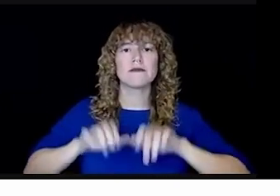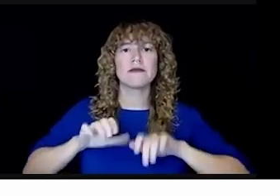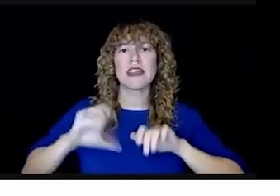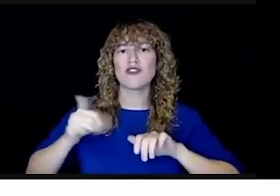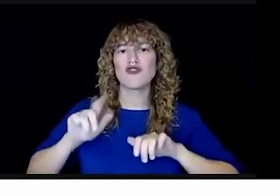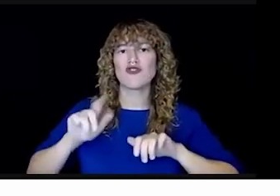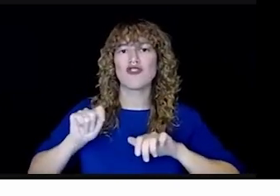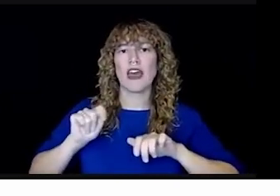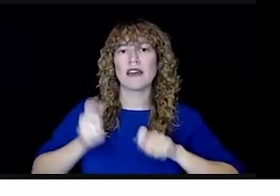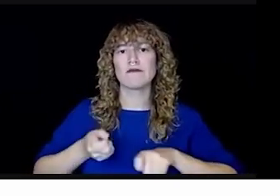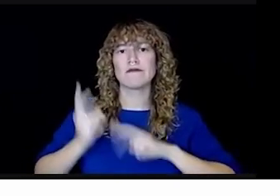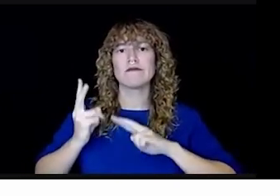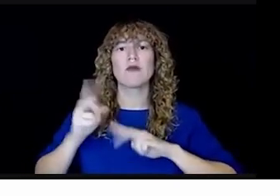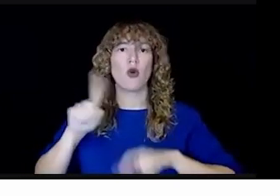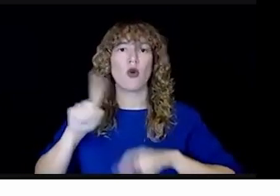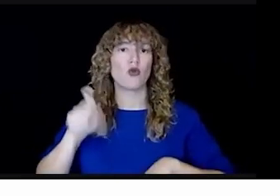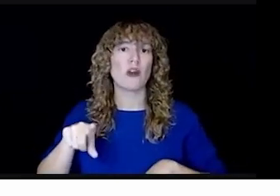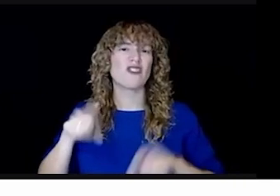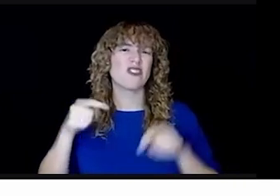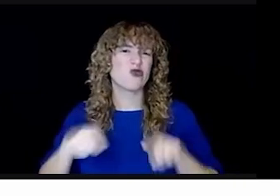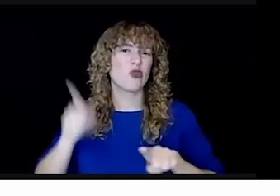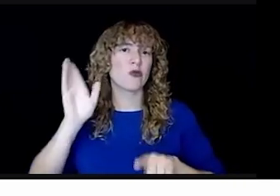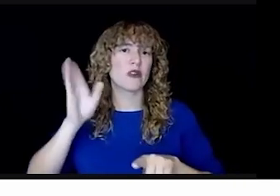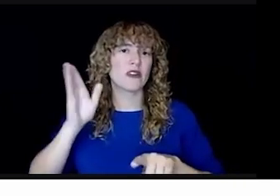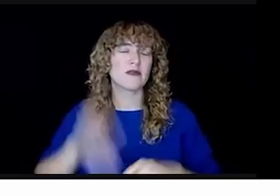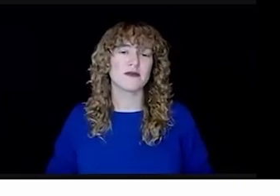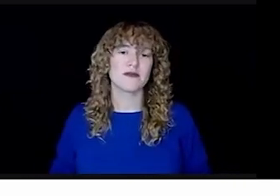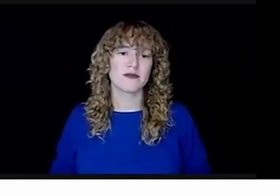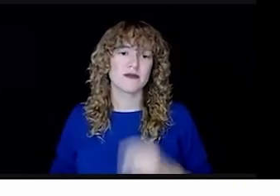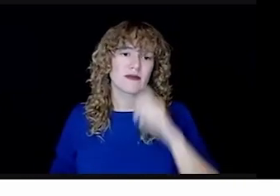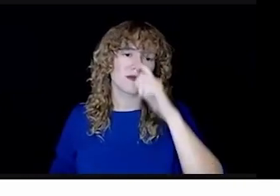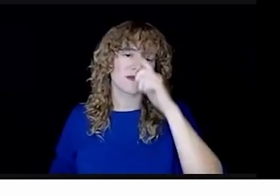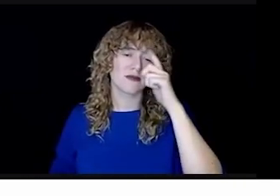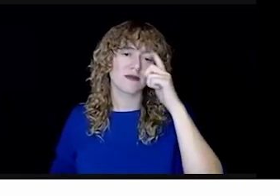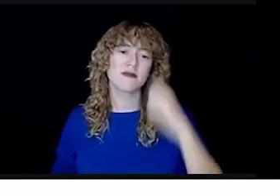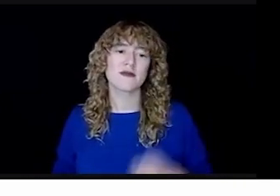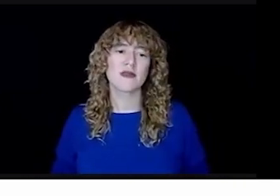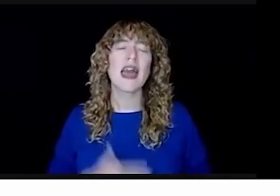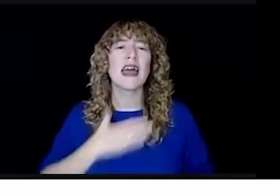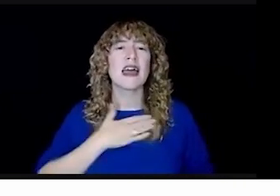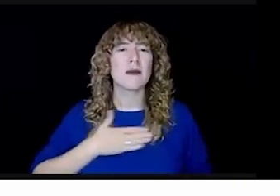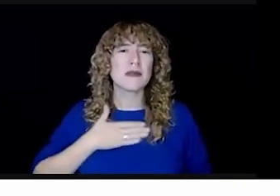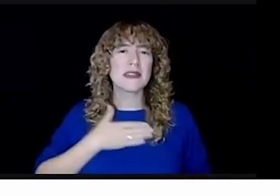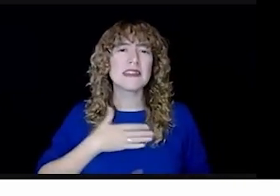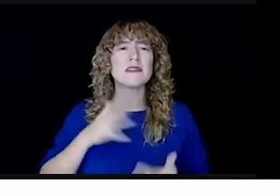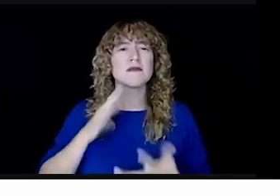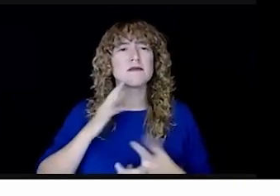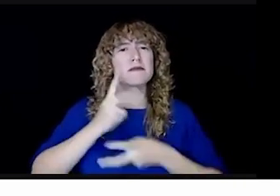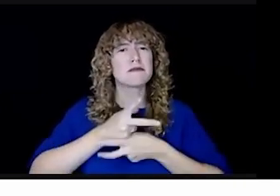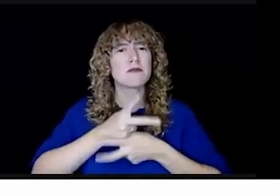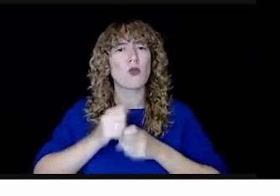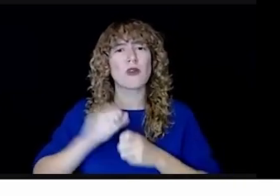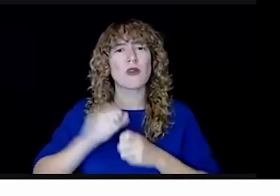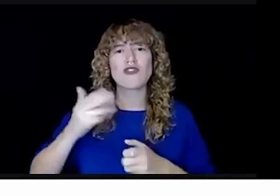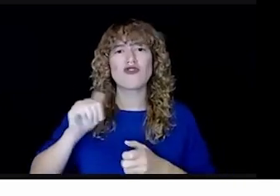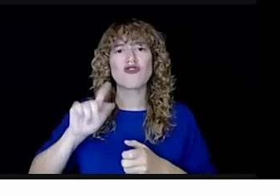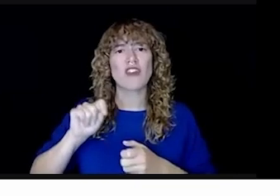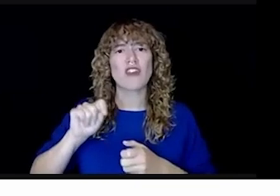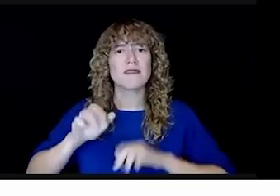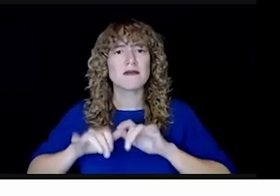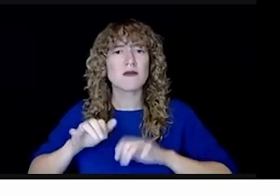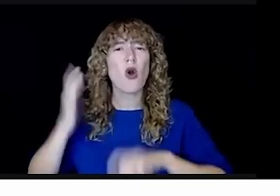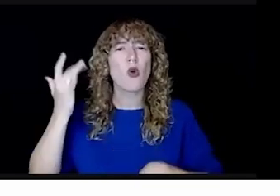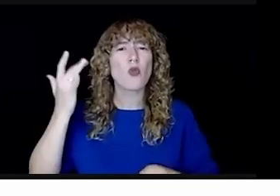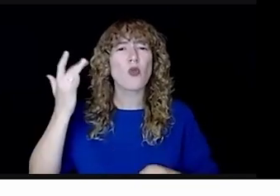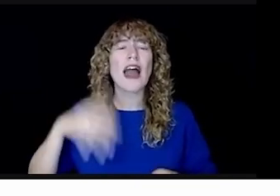presentation, but we ask that you be mindful of your use of the chat box as it can cause interruptions for anyone using a